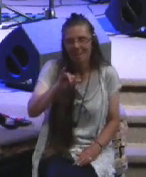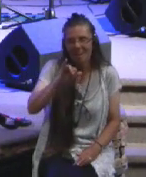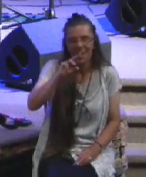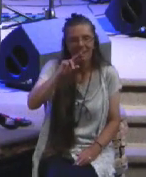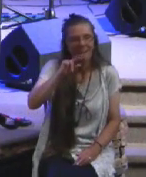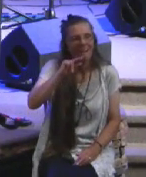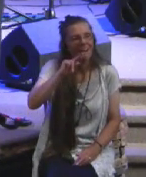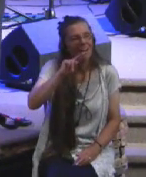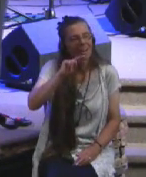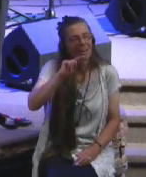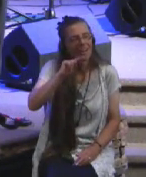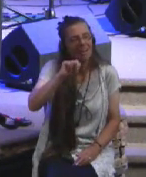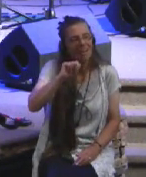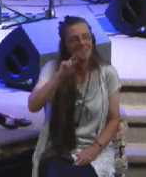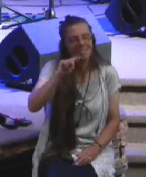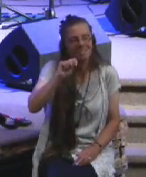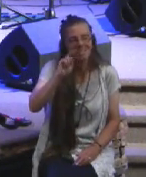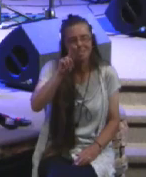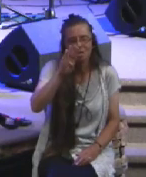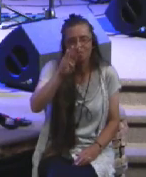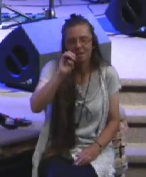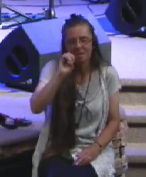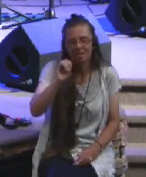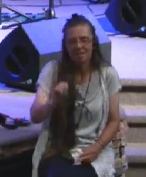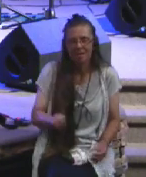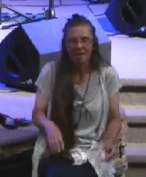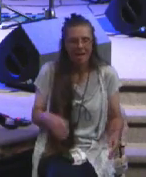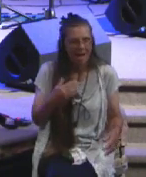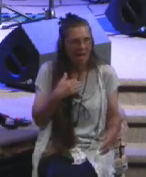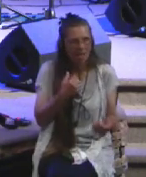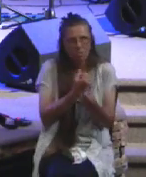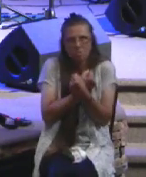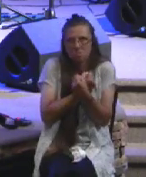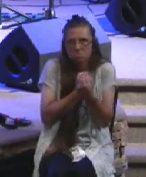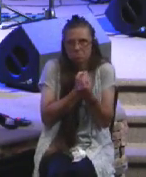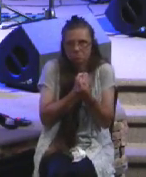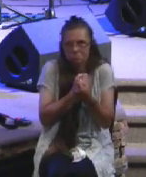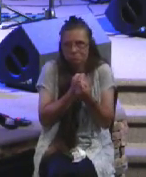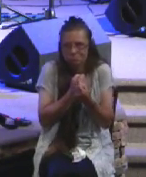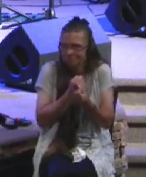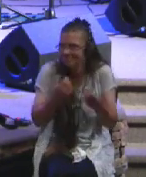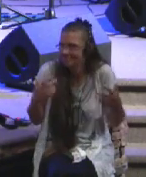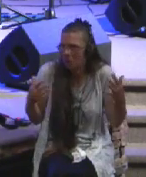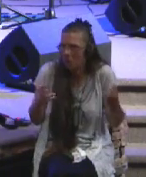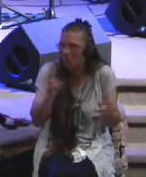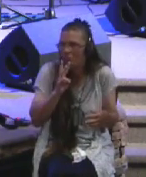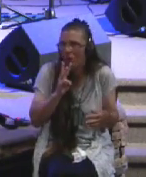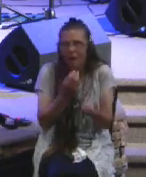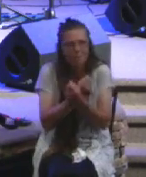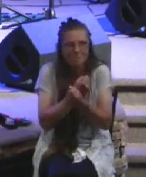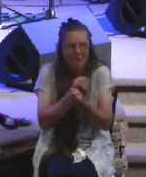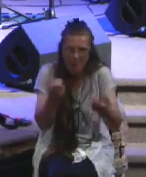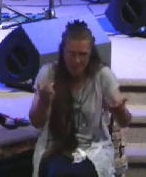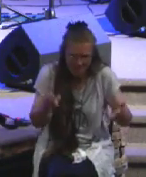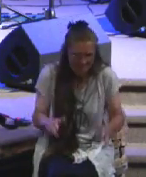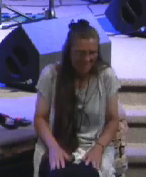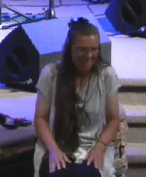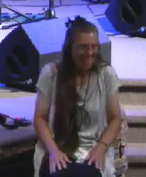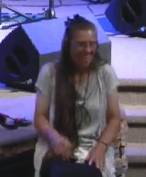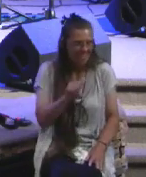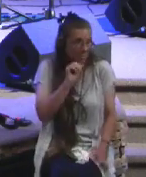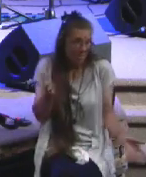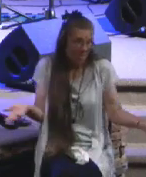decided we were going to tube the Washita River, and that I think it's the coldest I have ever water I've ever been in. And so we got this thing